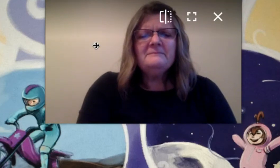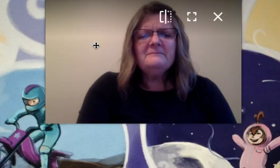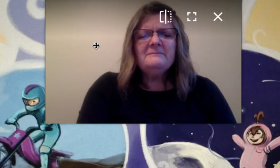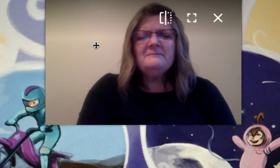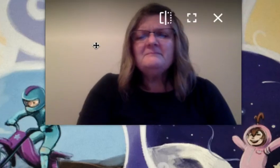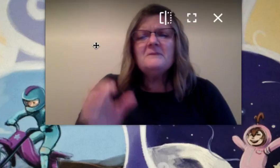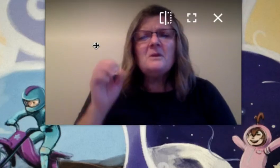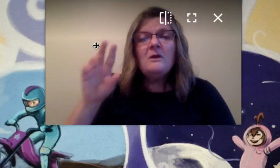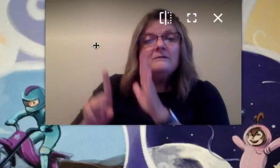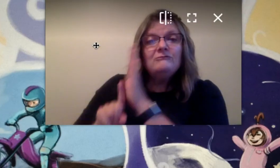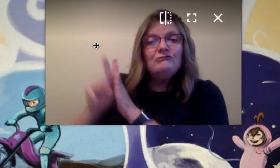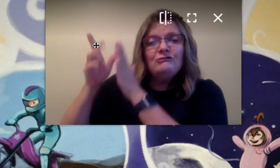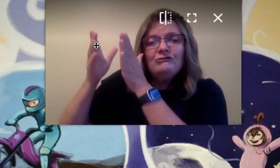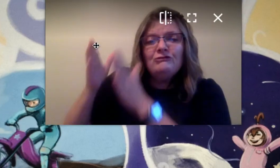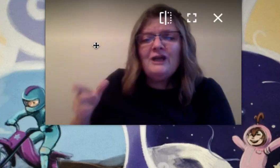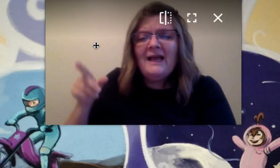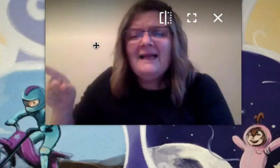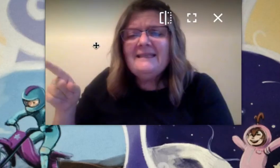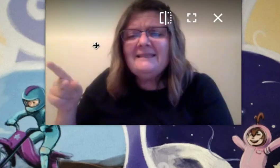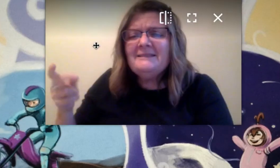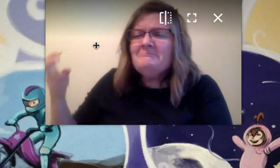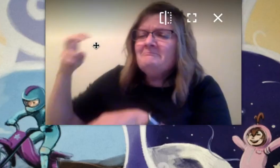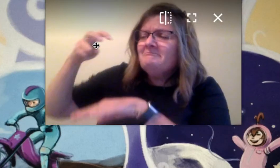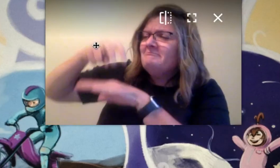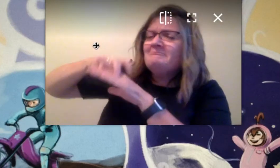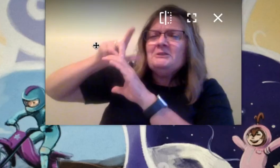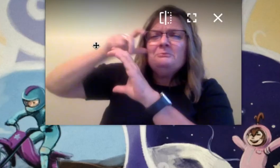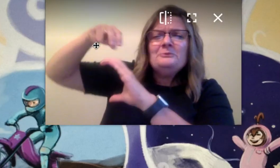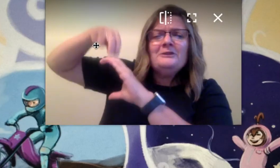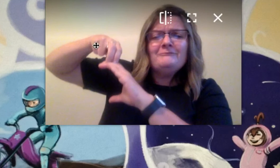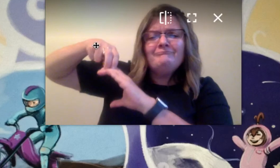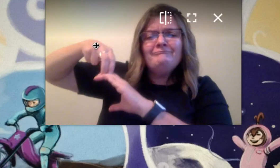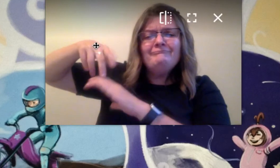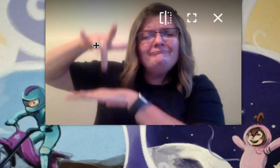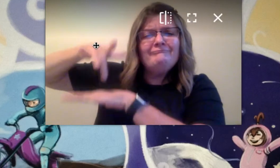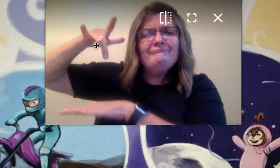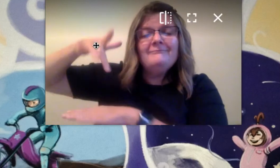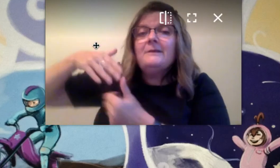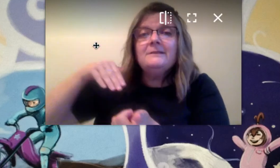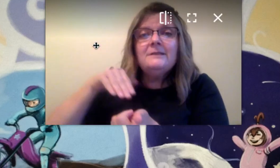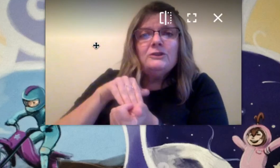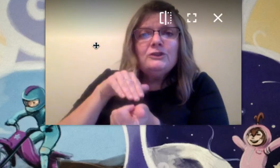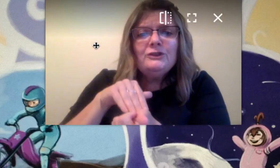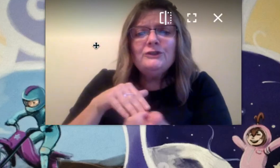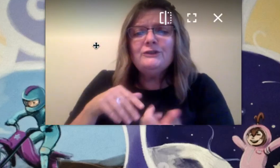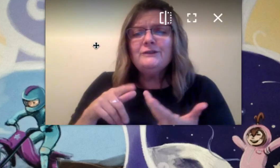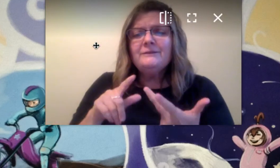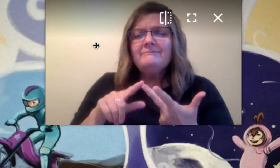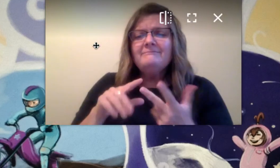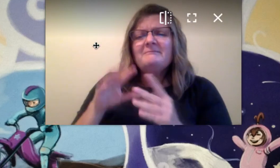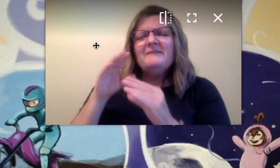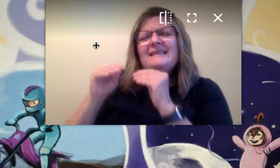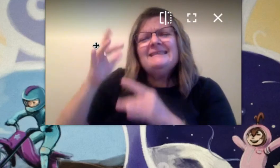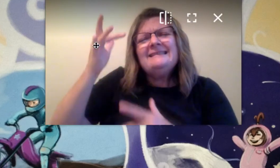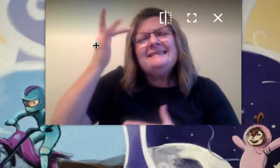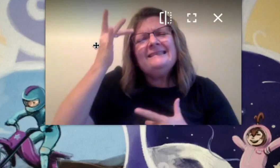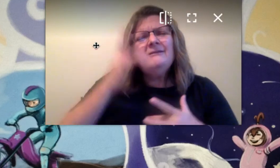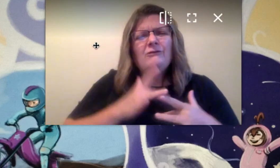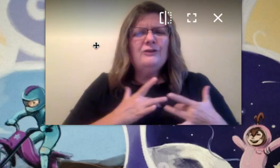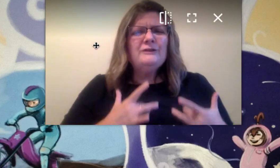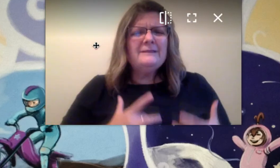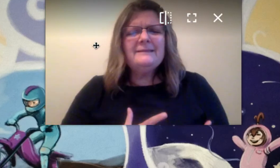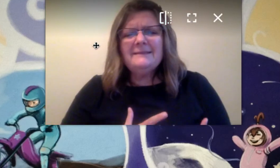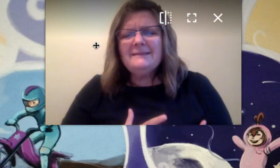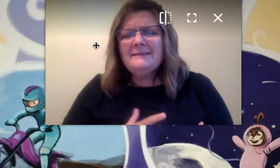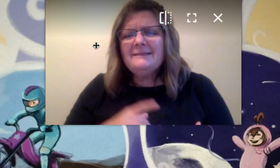an astronaut stepping on the moon, a doctor fixing a sick person's heart, and